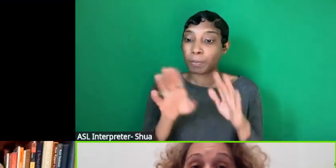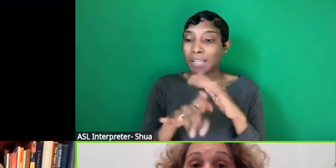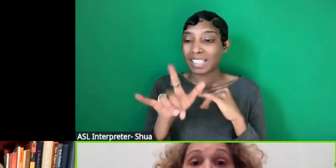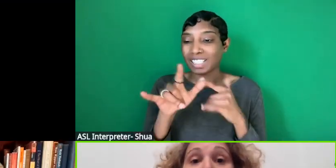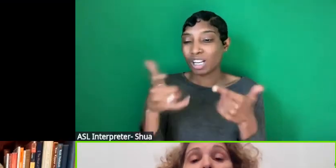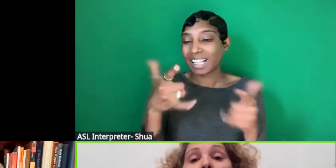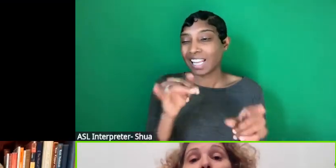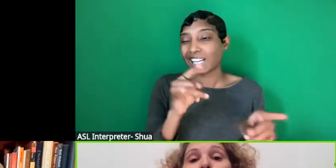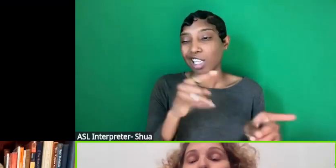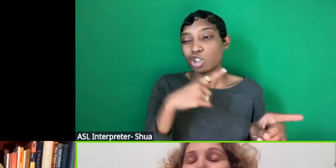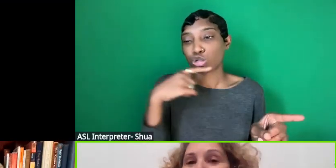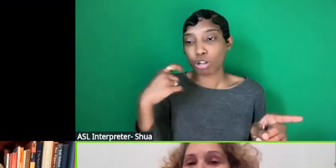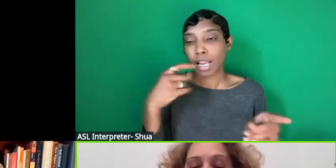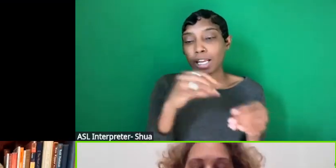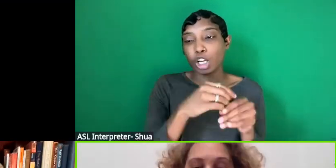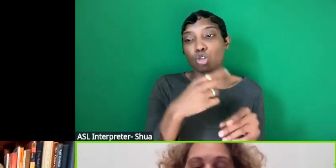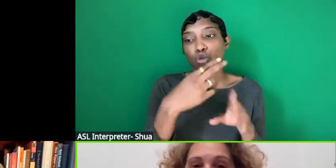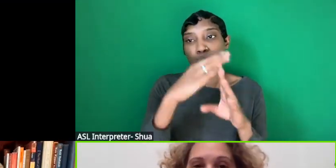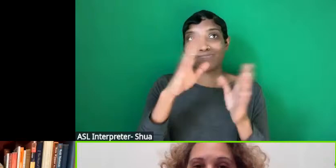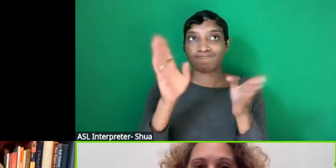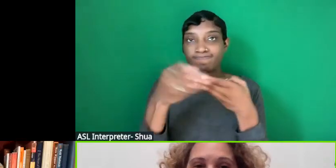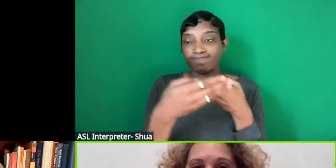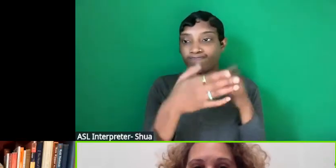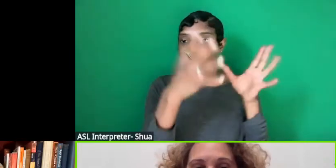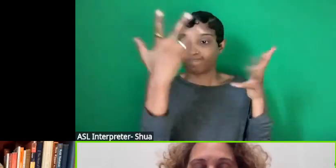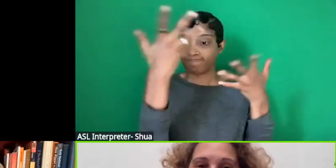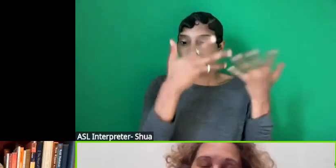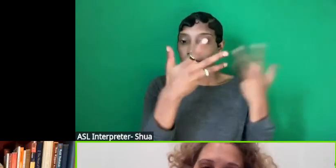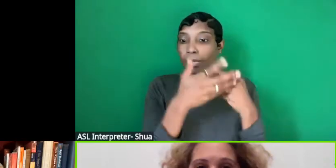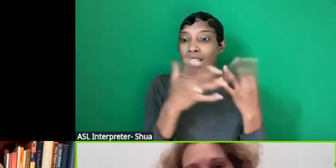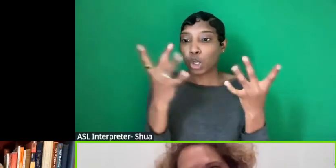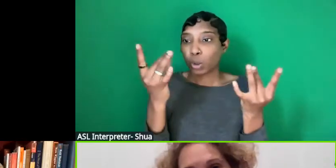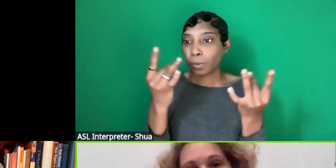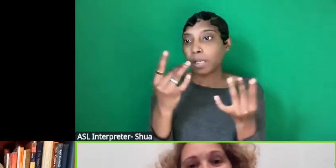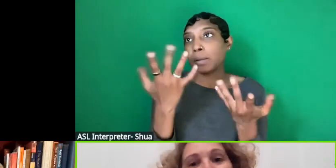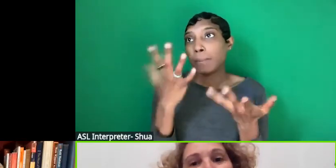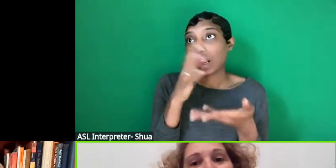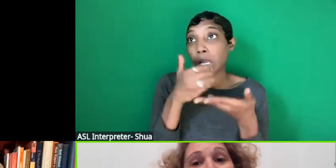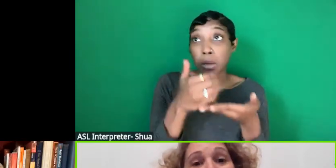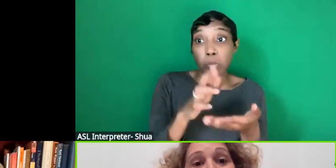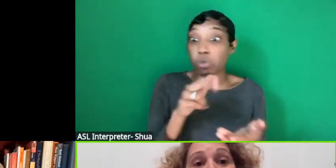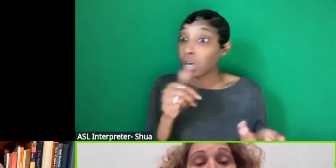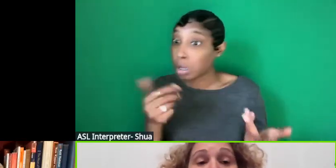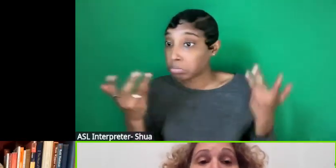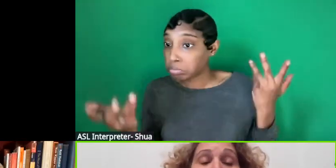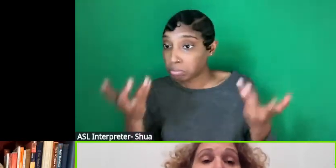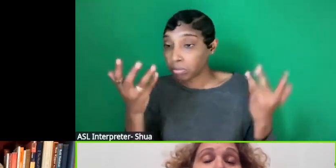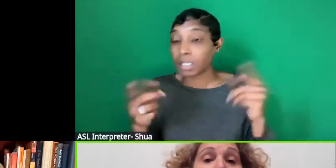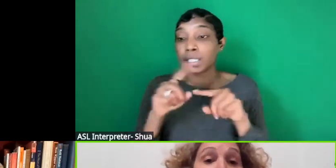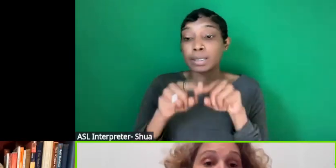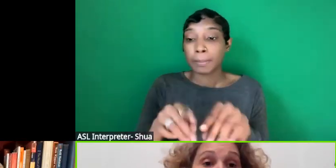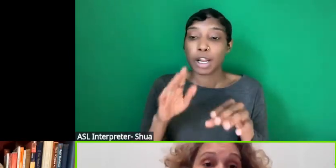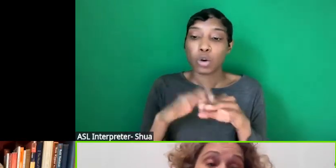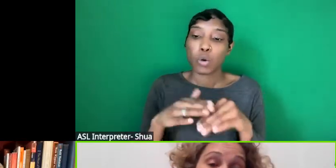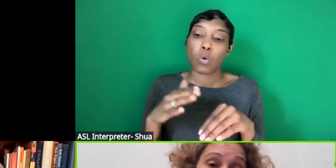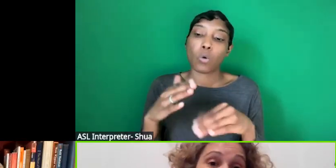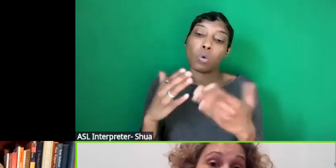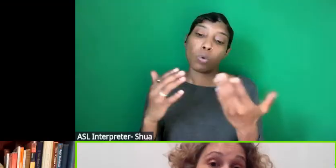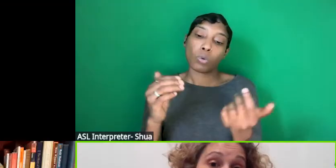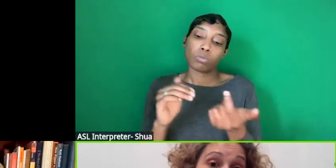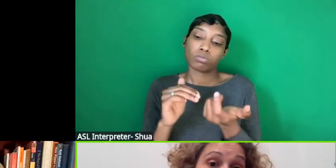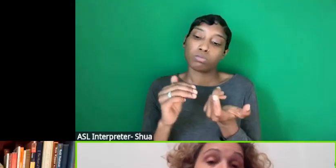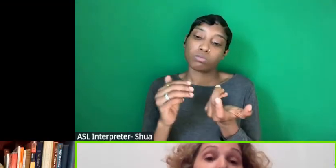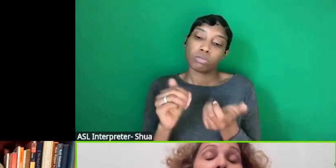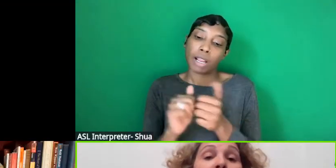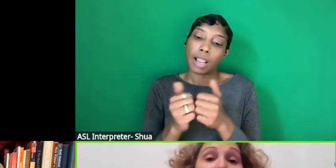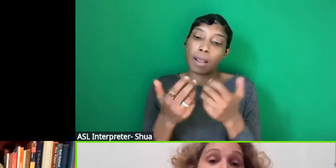well-ventilated area. Some of you that have the humidity or the heat, that might help or not. Depending on how much pulp you were able to get